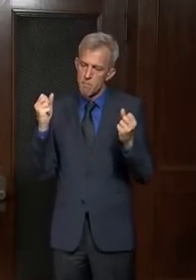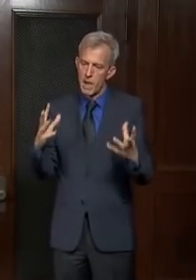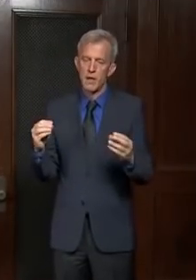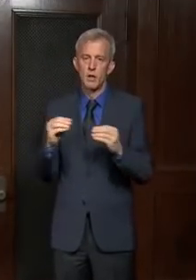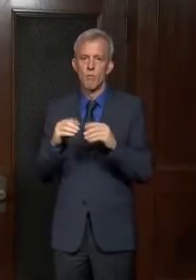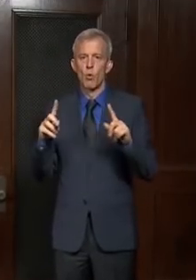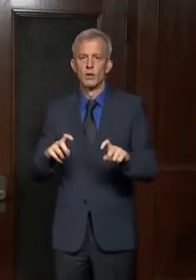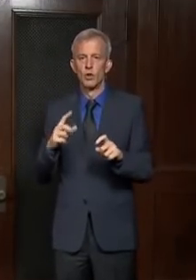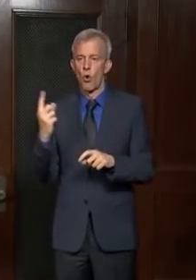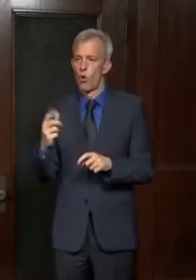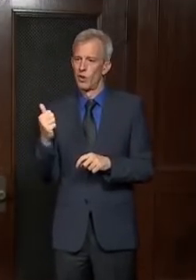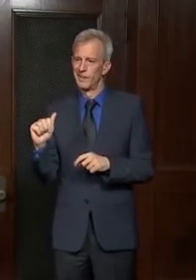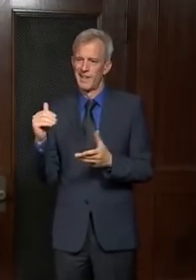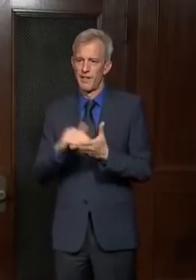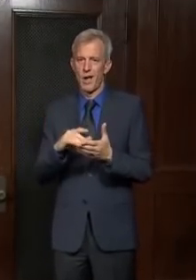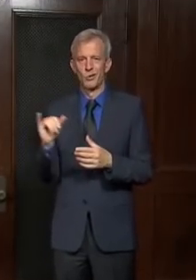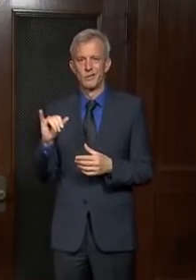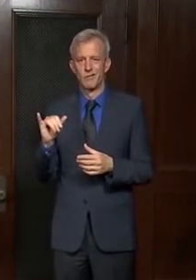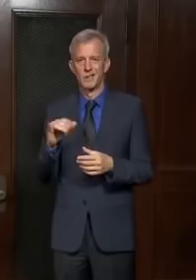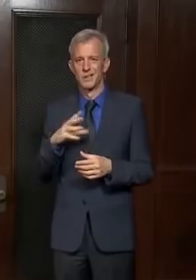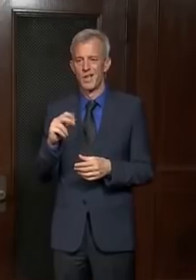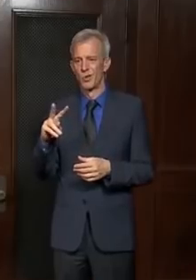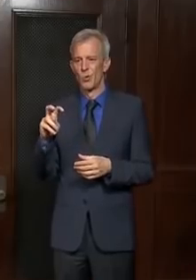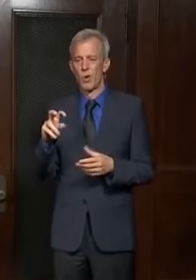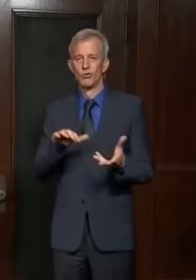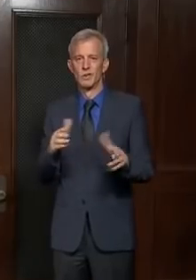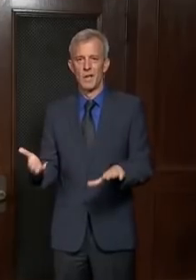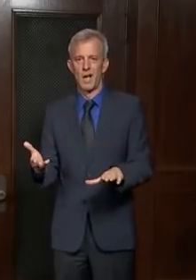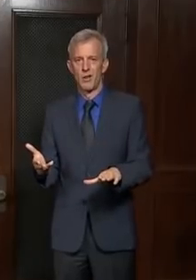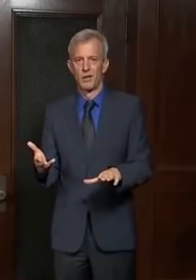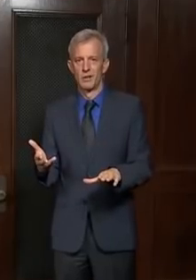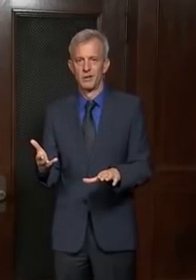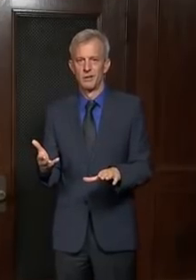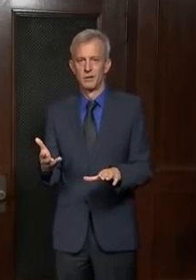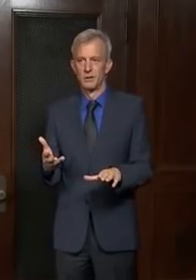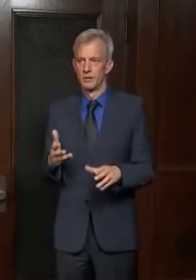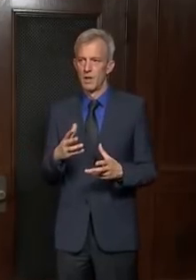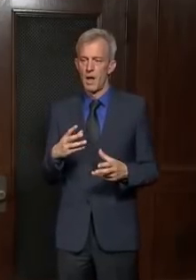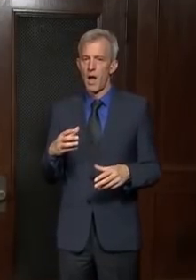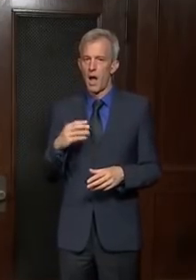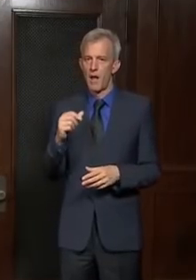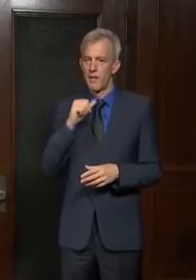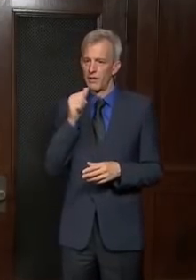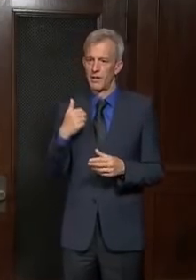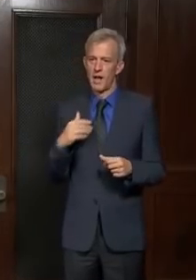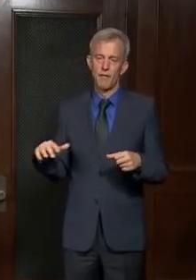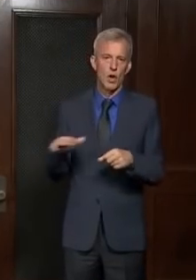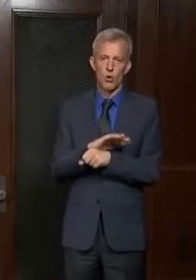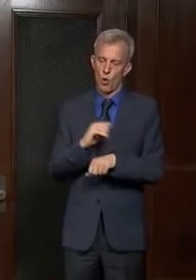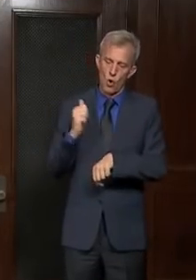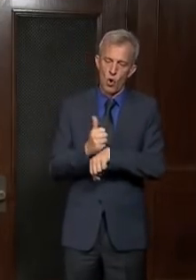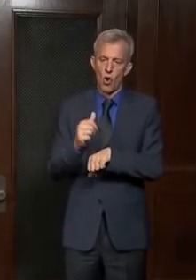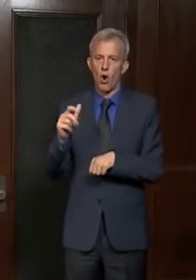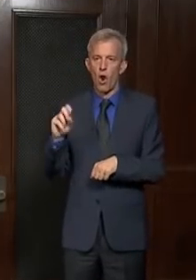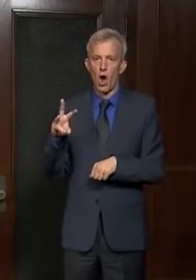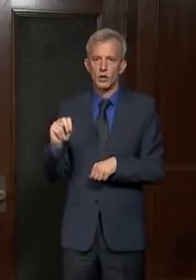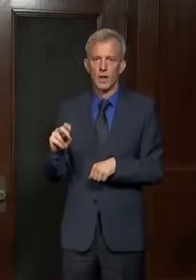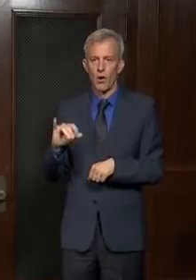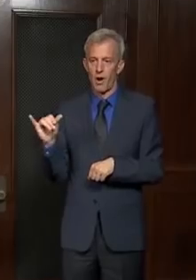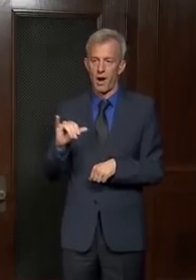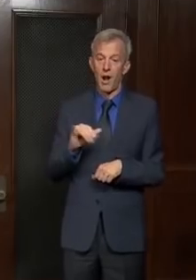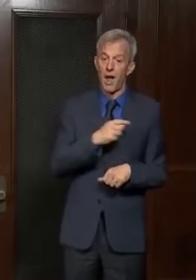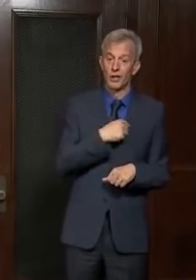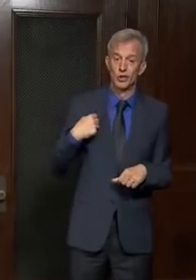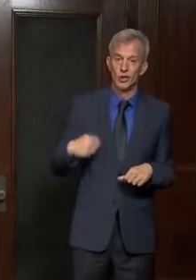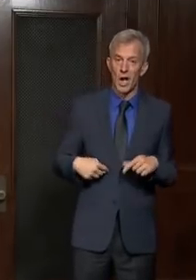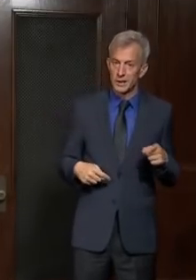only 10,000 infections and 200 deaths. And without implementing the kind of total lockdown that we saw in Wuhan, South Korea